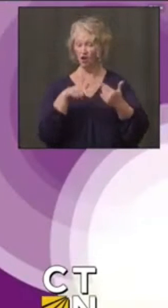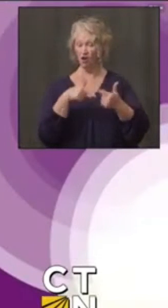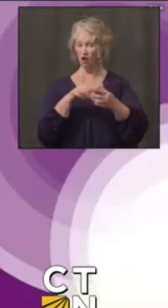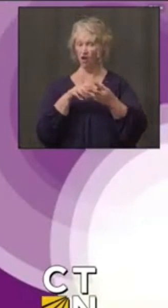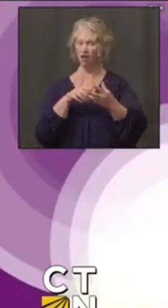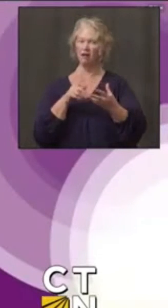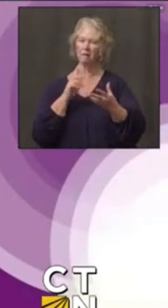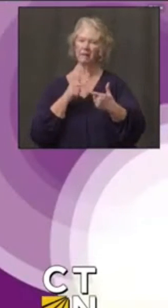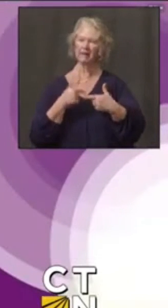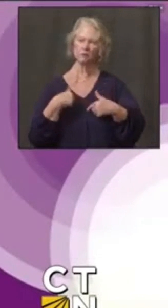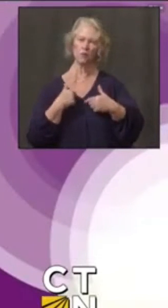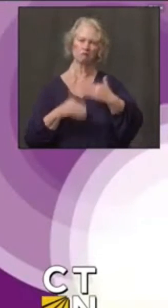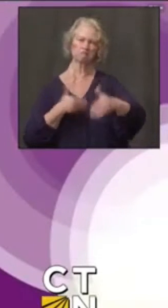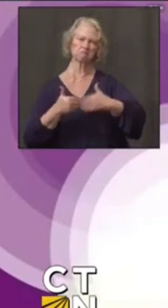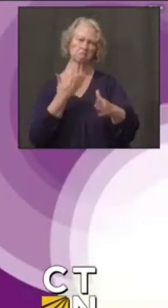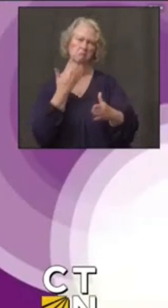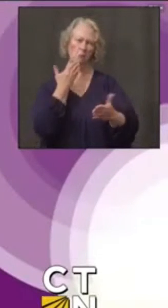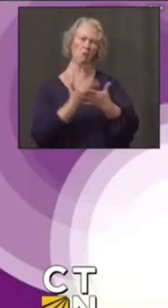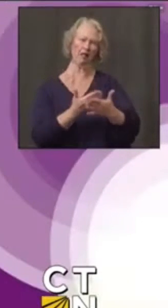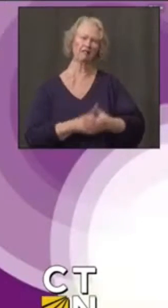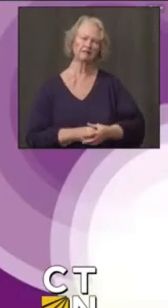a state.